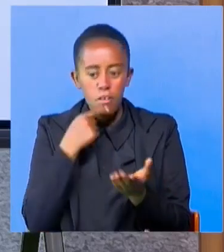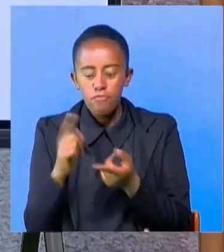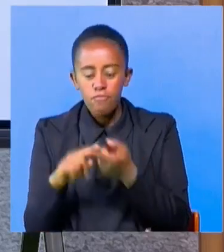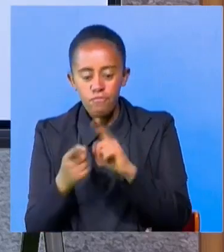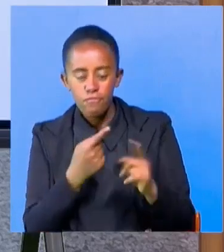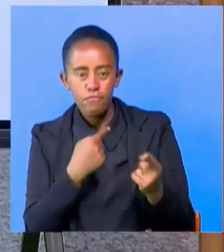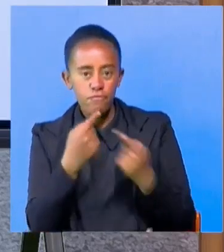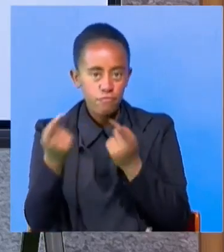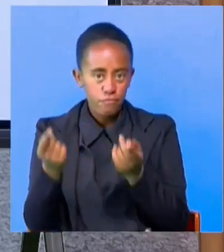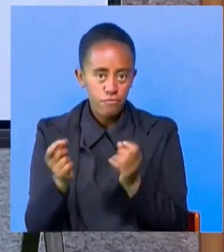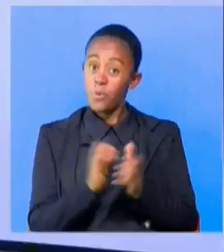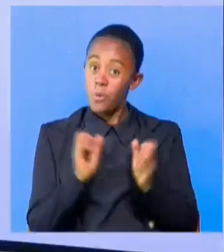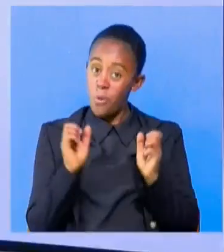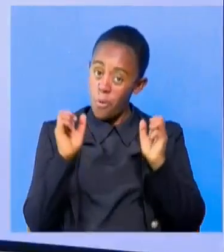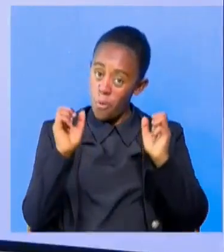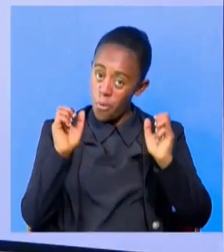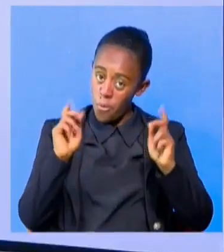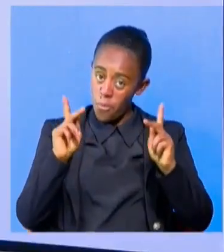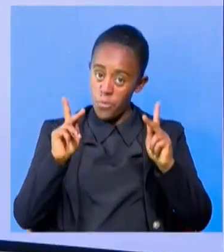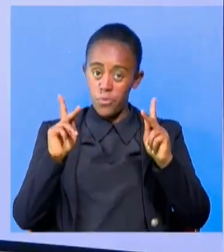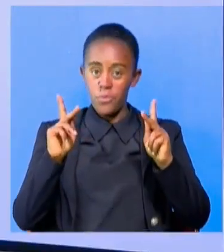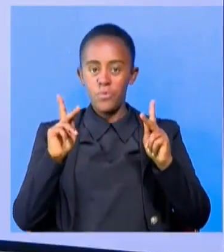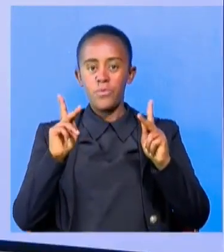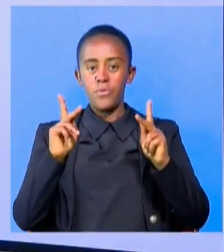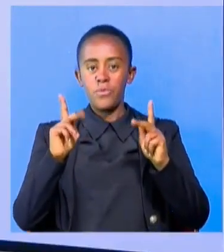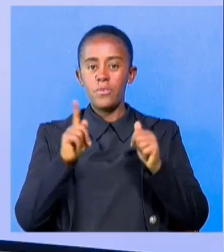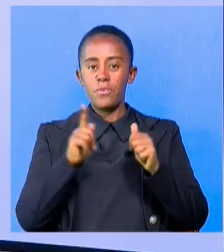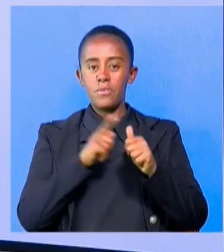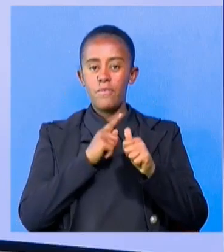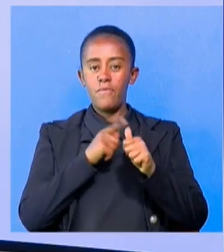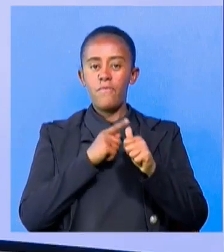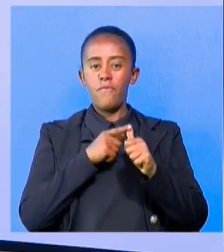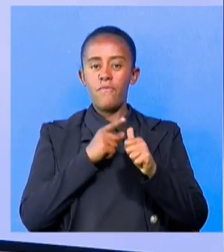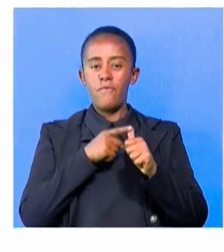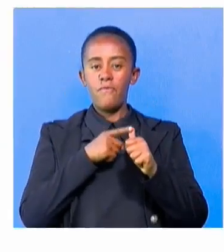All right. So let's see the first one,